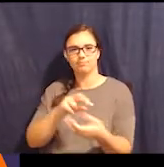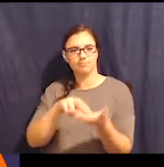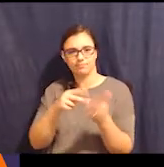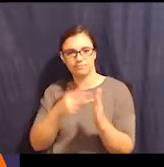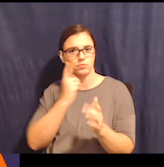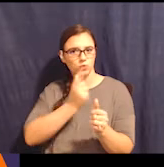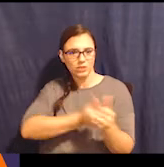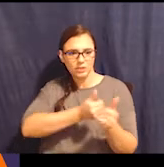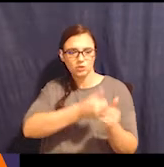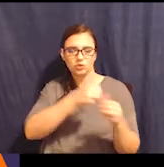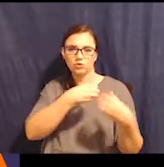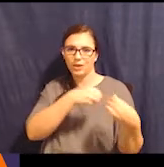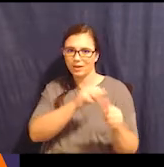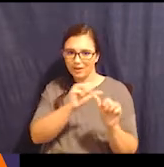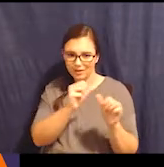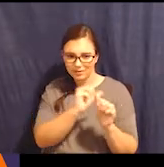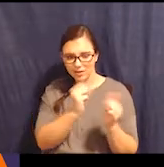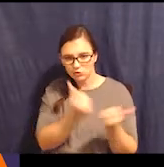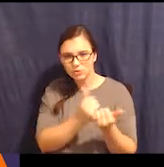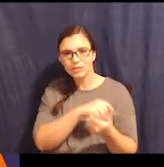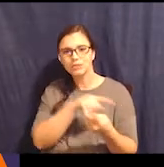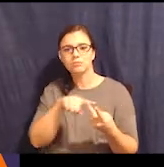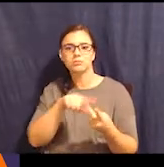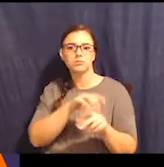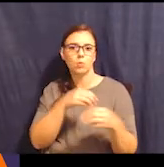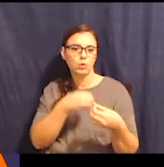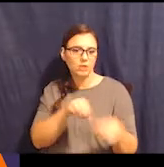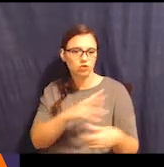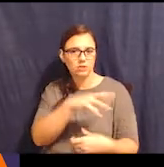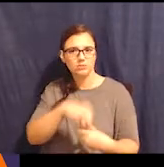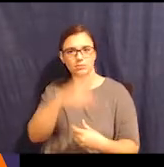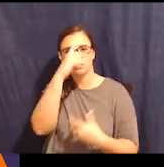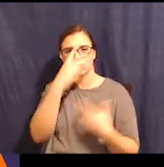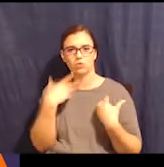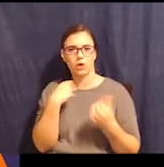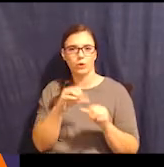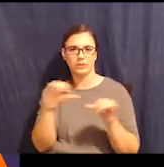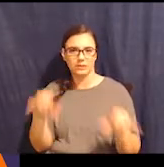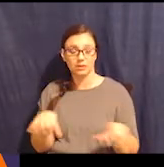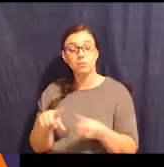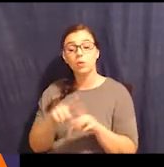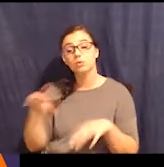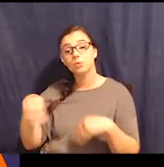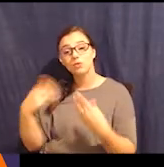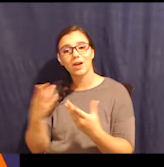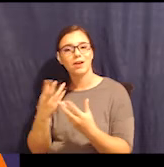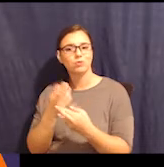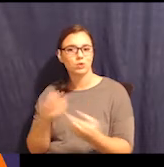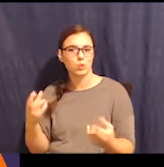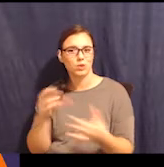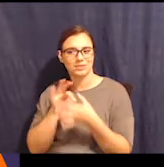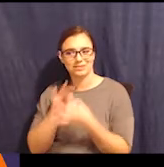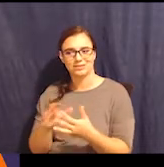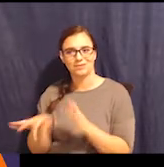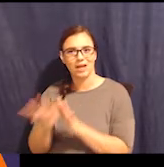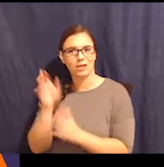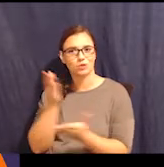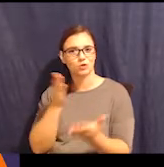mental health system, and to provide some resources on finding services that are right for you and your family.